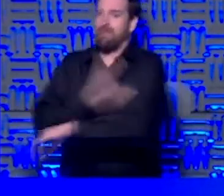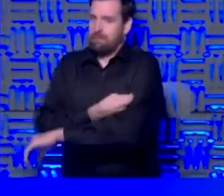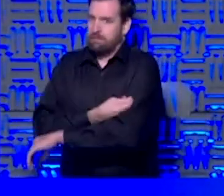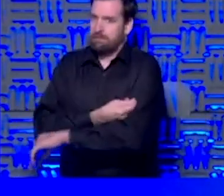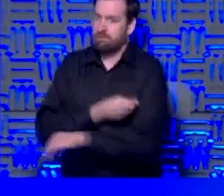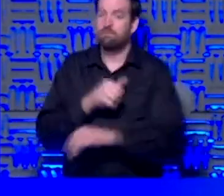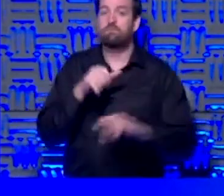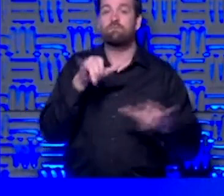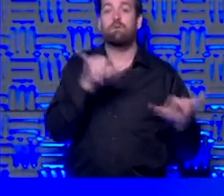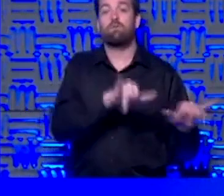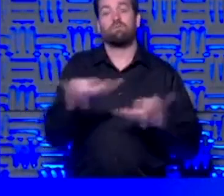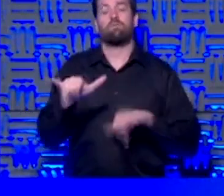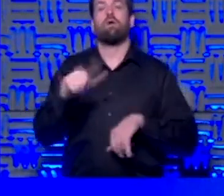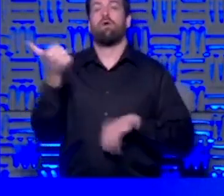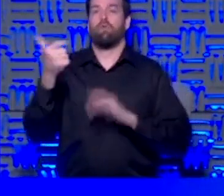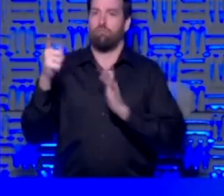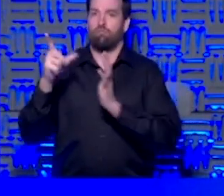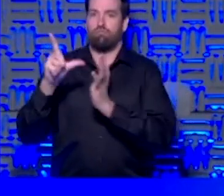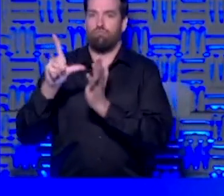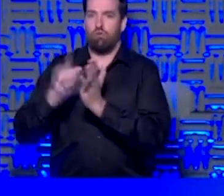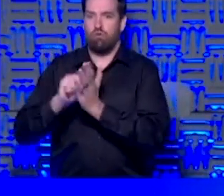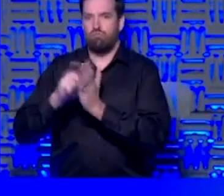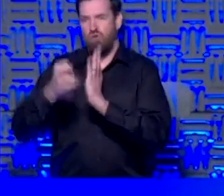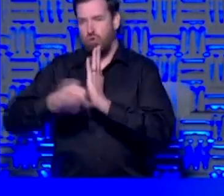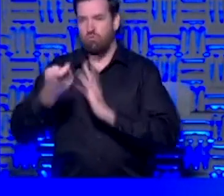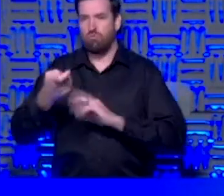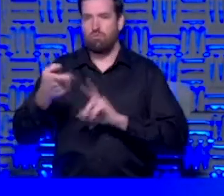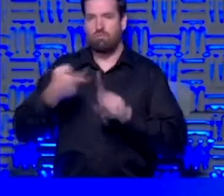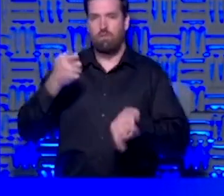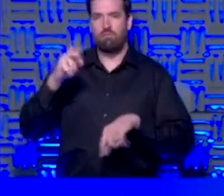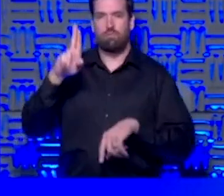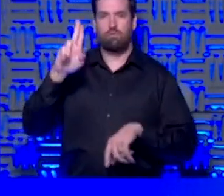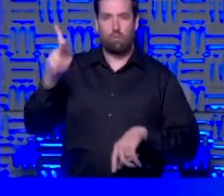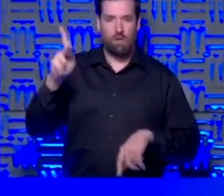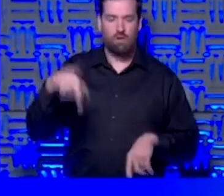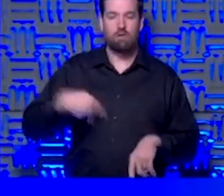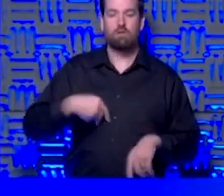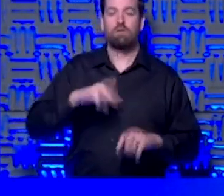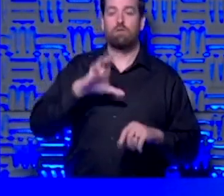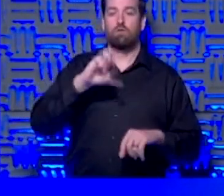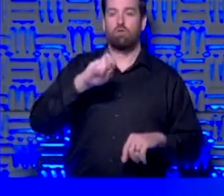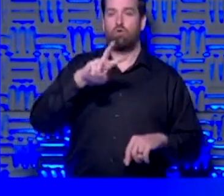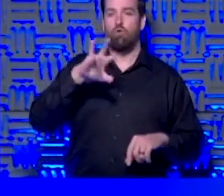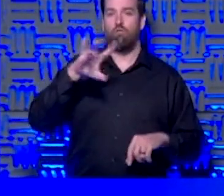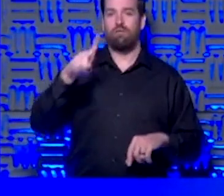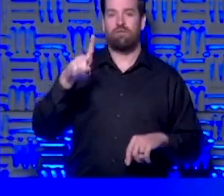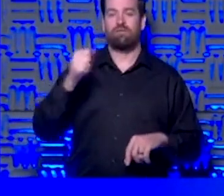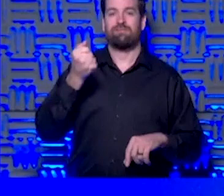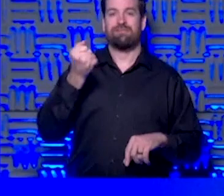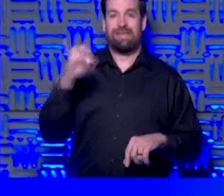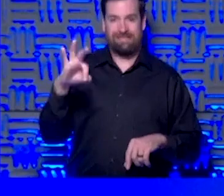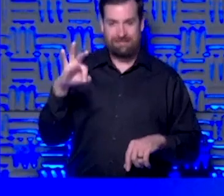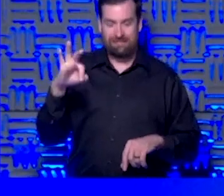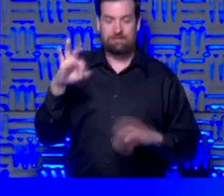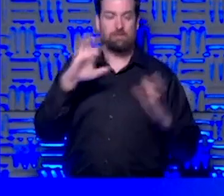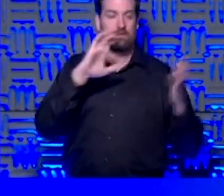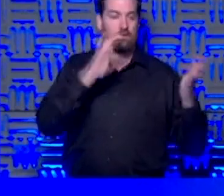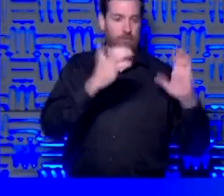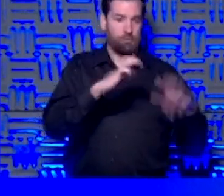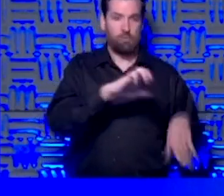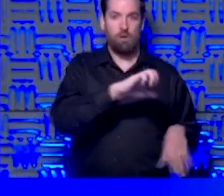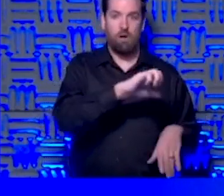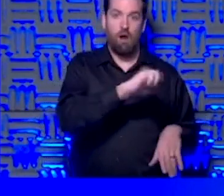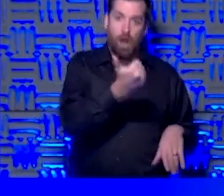another preprint article out of the UK when they looked at people with COVID-19 pneumonia versus people with